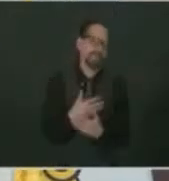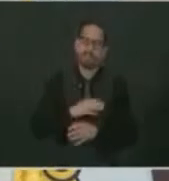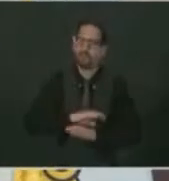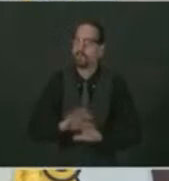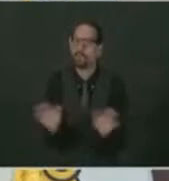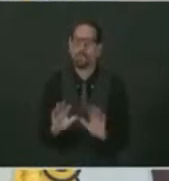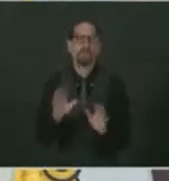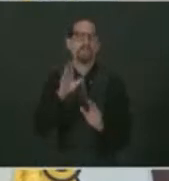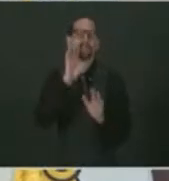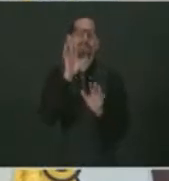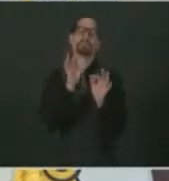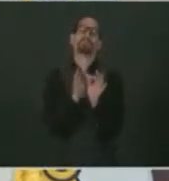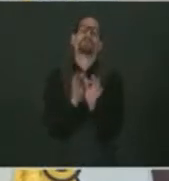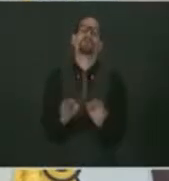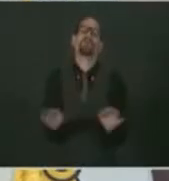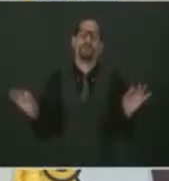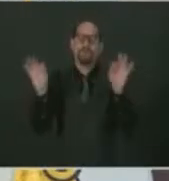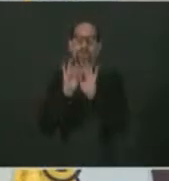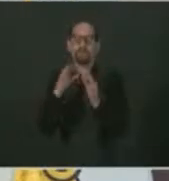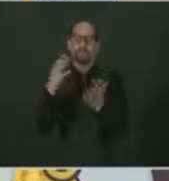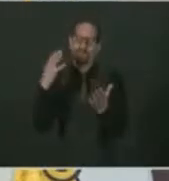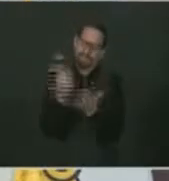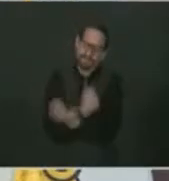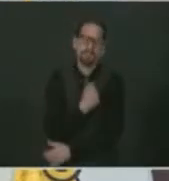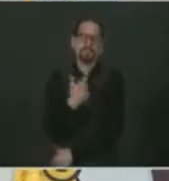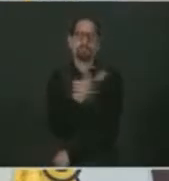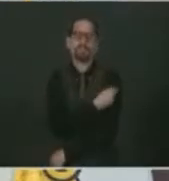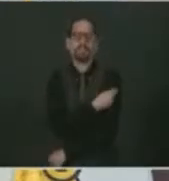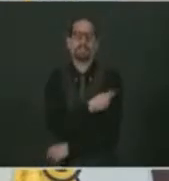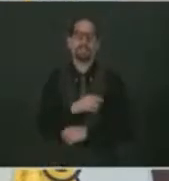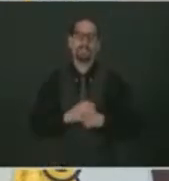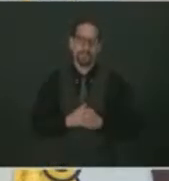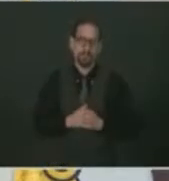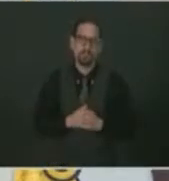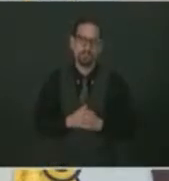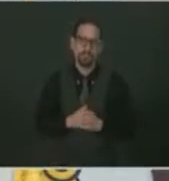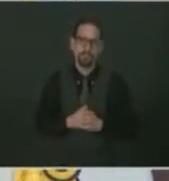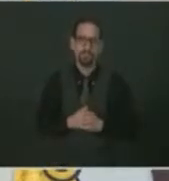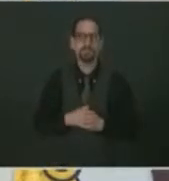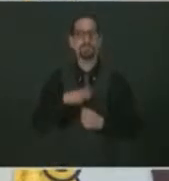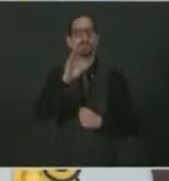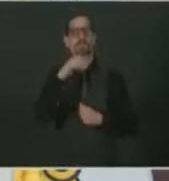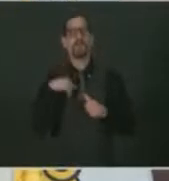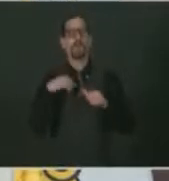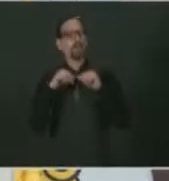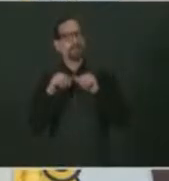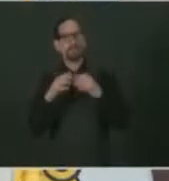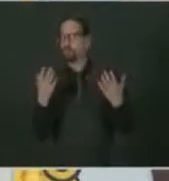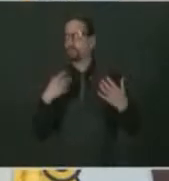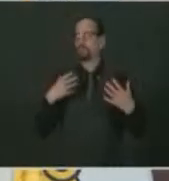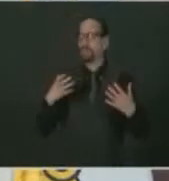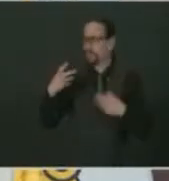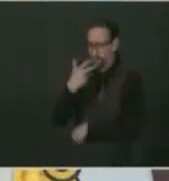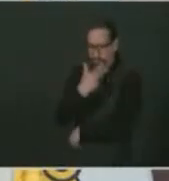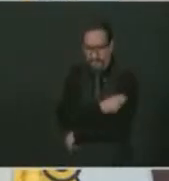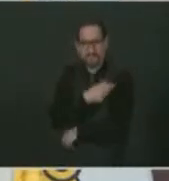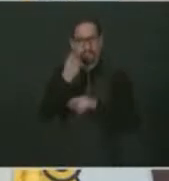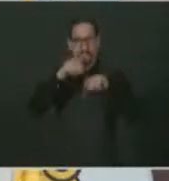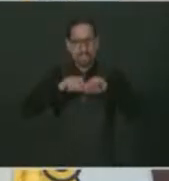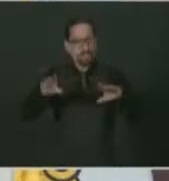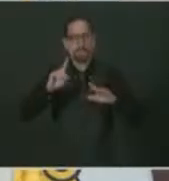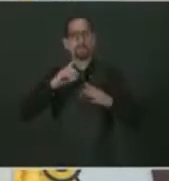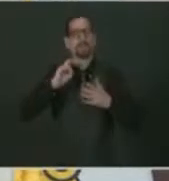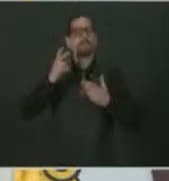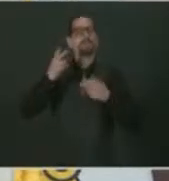important that we get vaccinated. And as we work out to build our vaccination capacity and prepare for an increase in supply, we continue